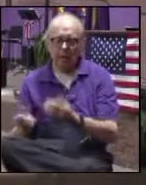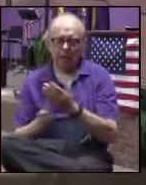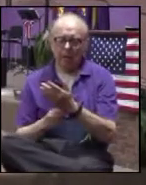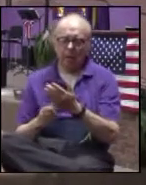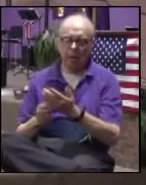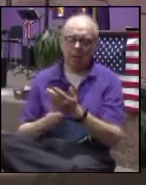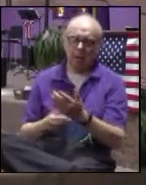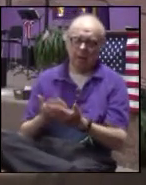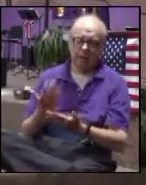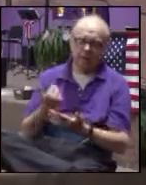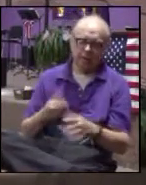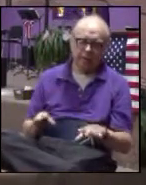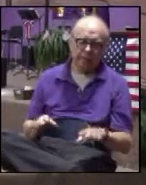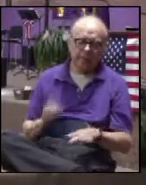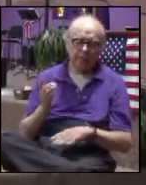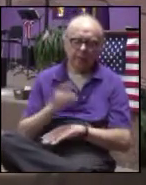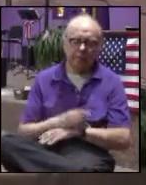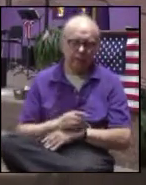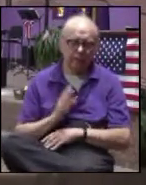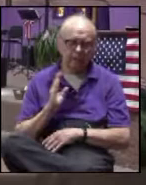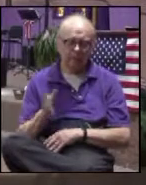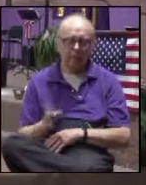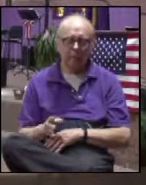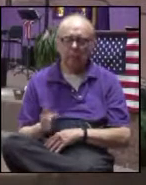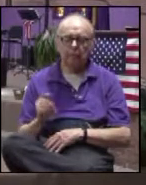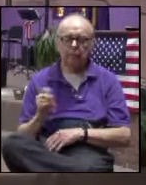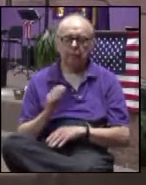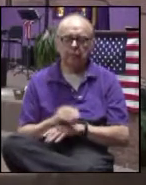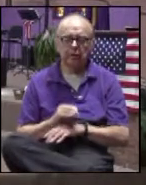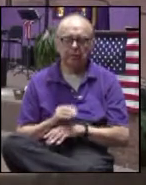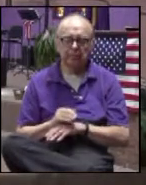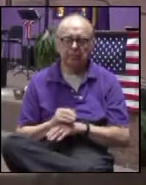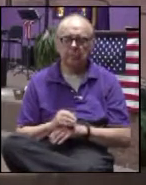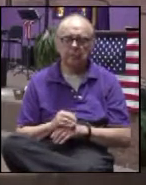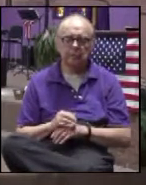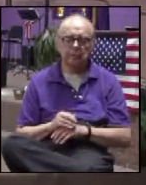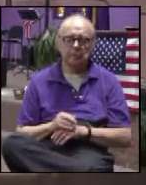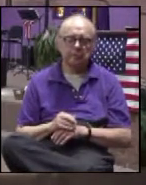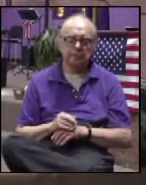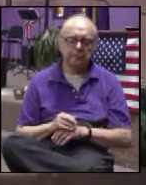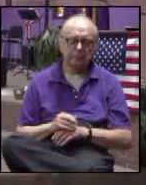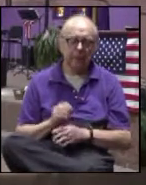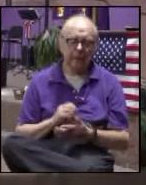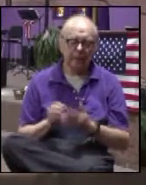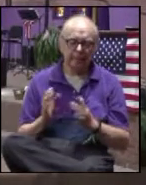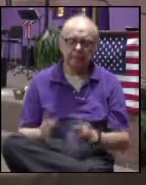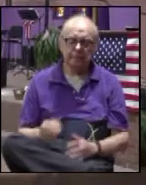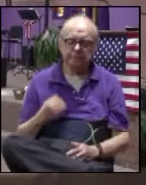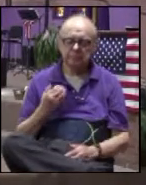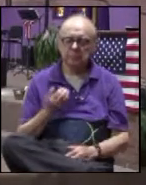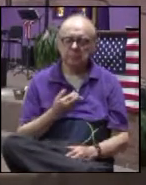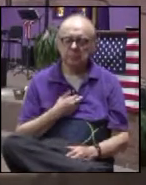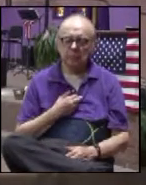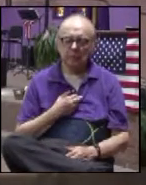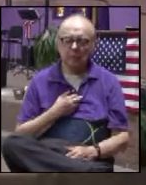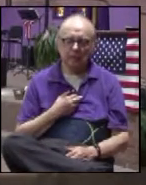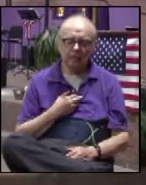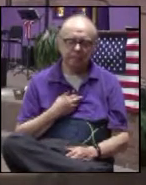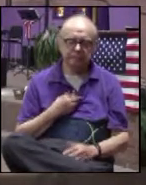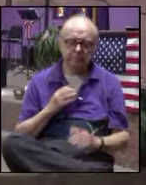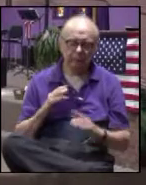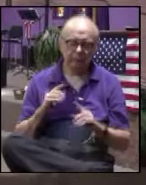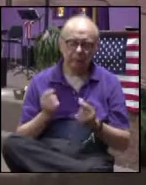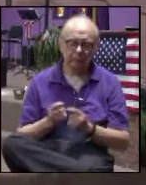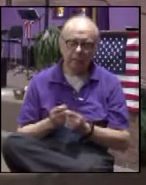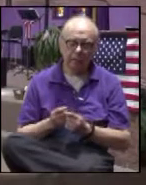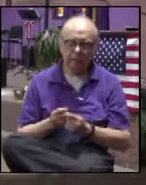before we were going to do the thing, it was going to be on a Tuesday night. He said, our little core team was meeting at lunch